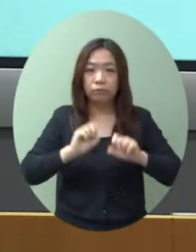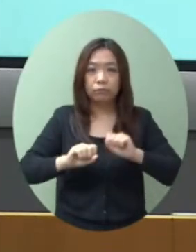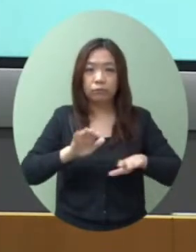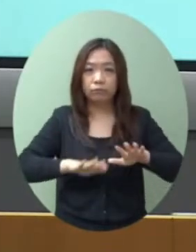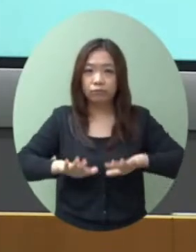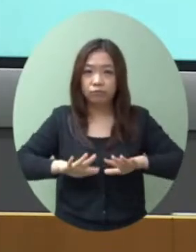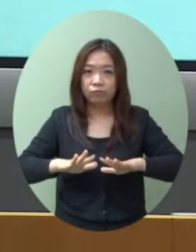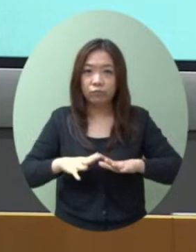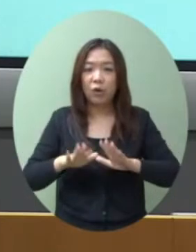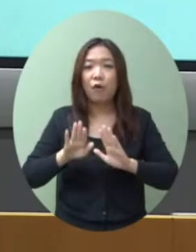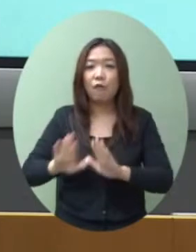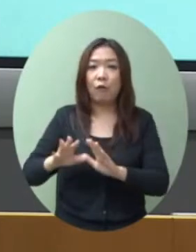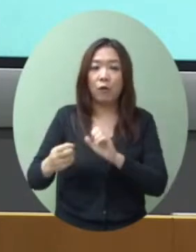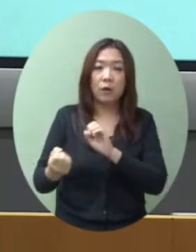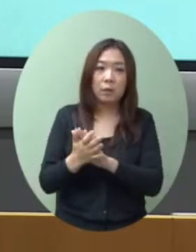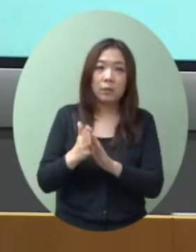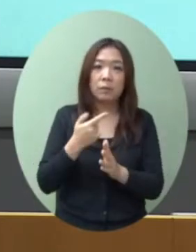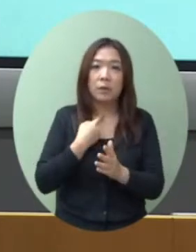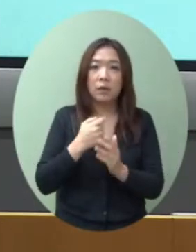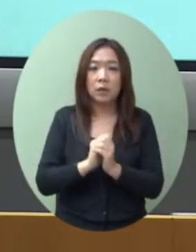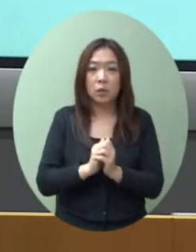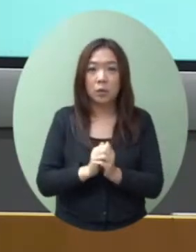hotels,